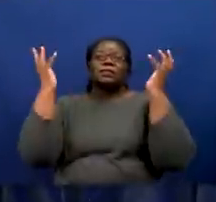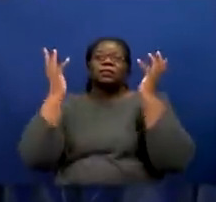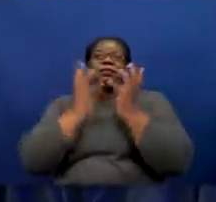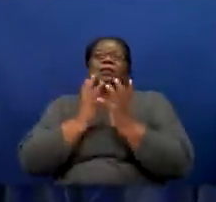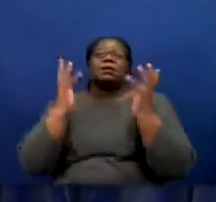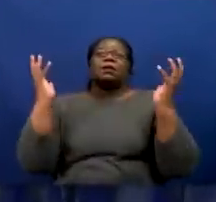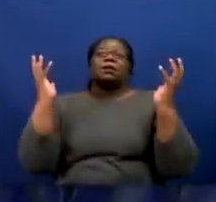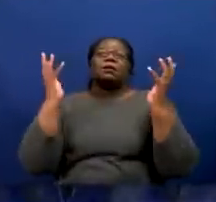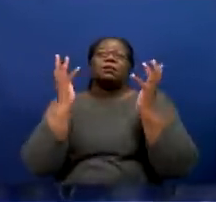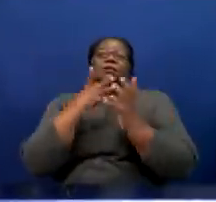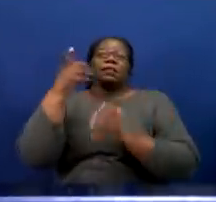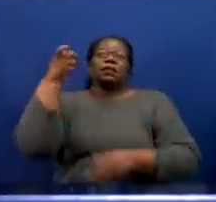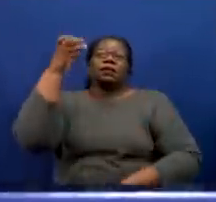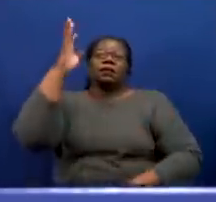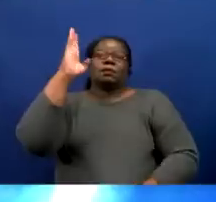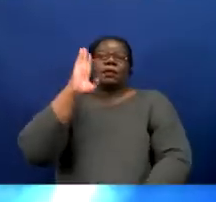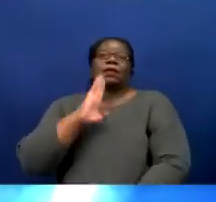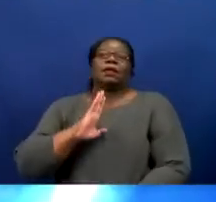Our God is a